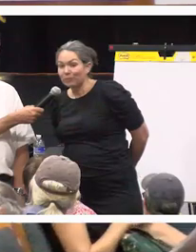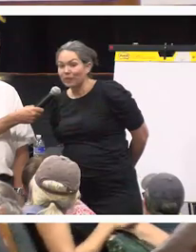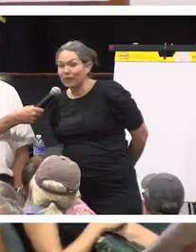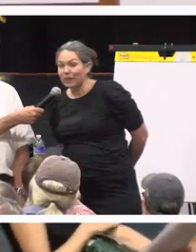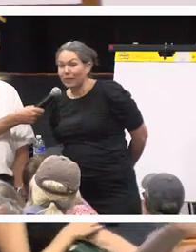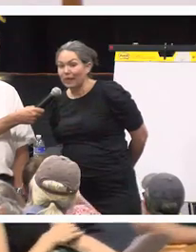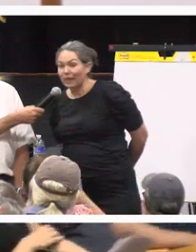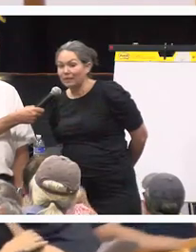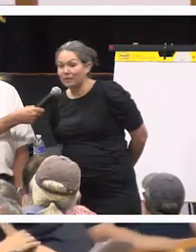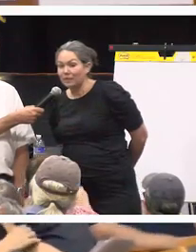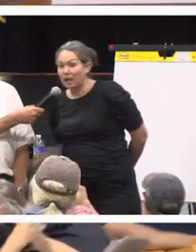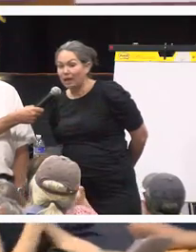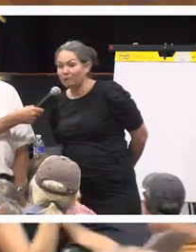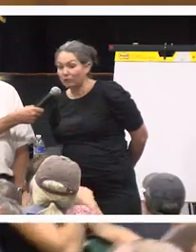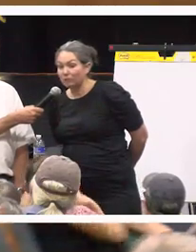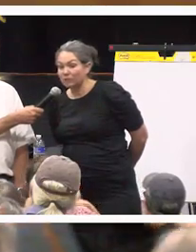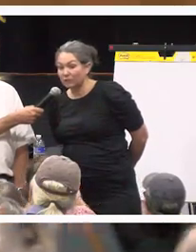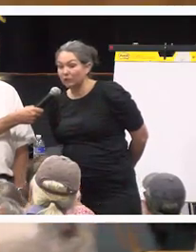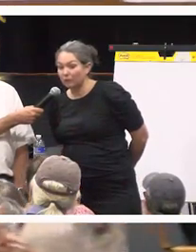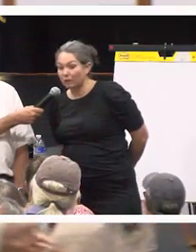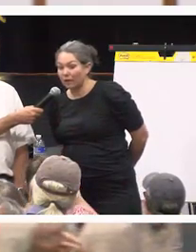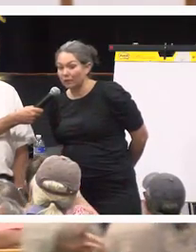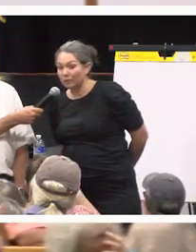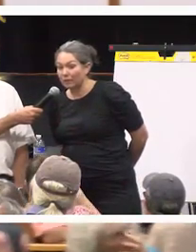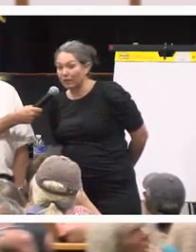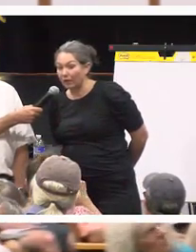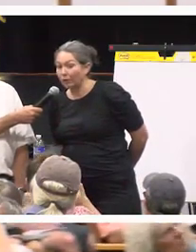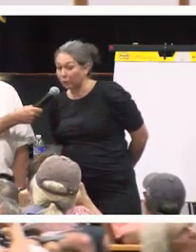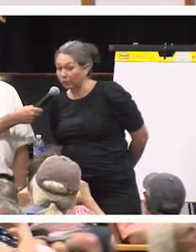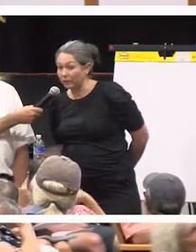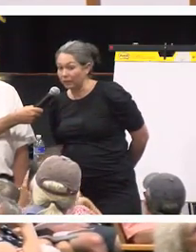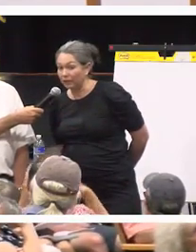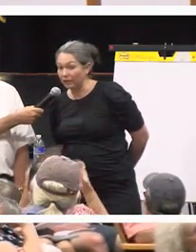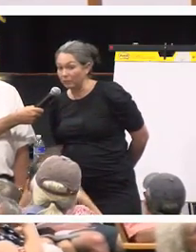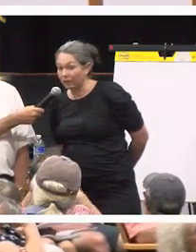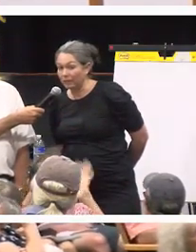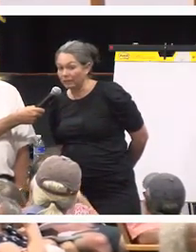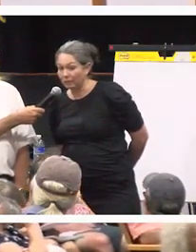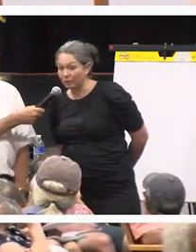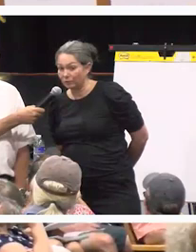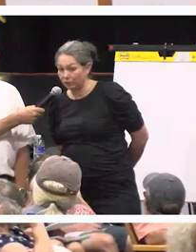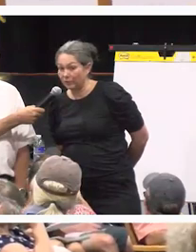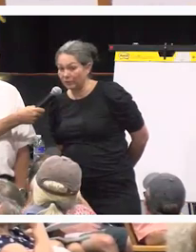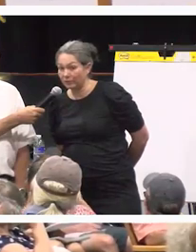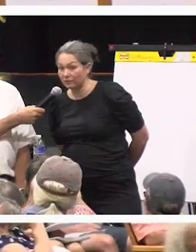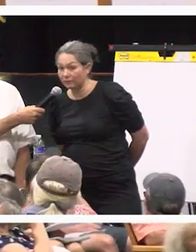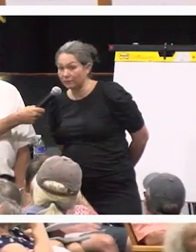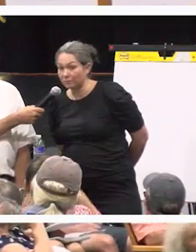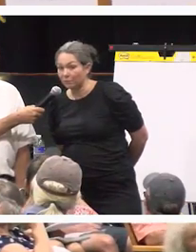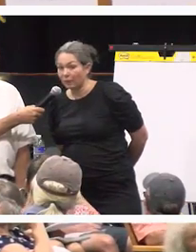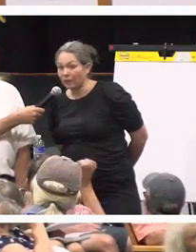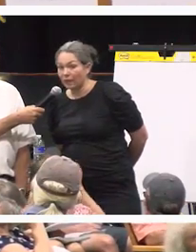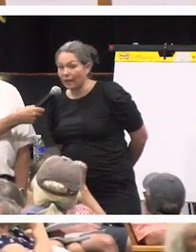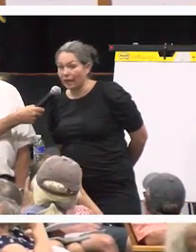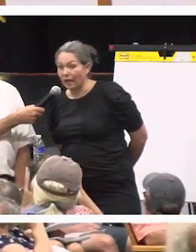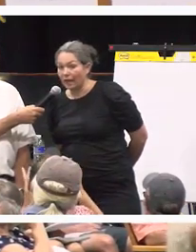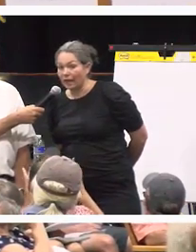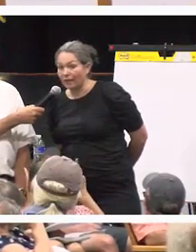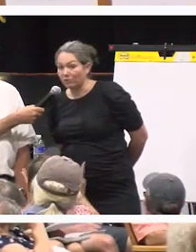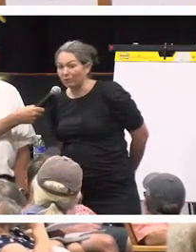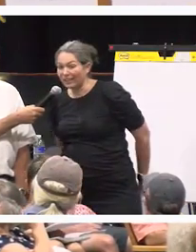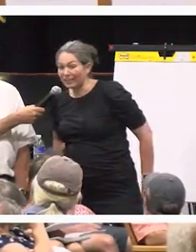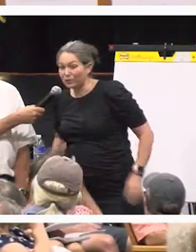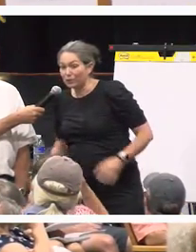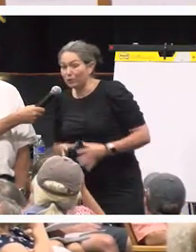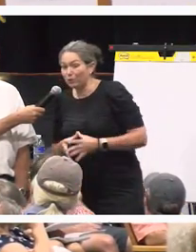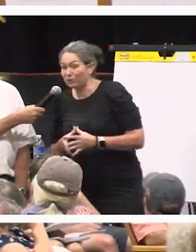Val, and I'm from southern Vermont, but I work with Vermont Center for Independent Living.